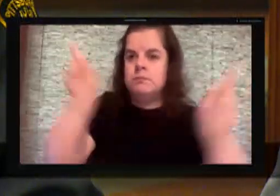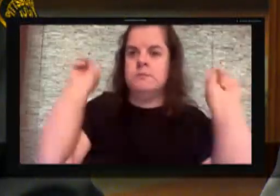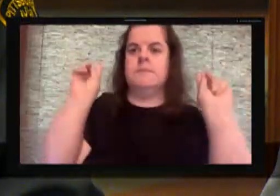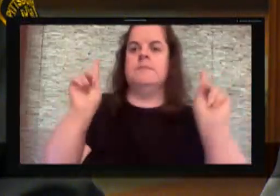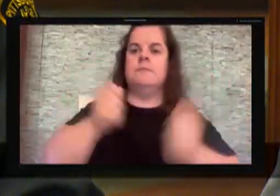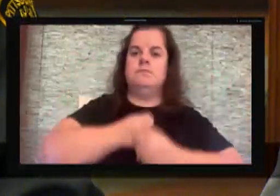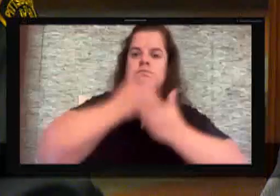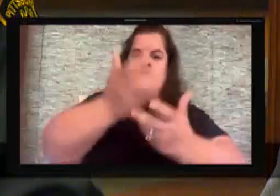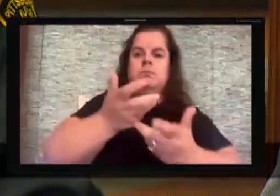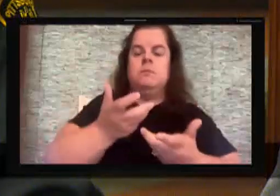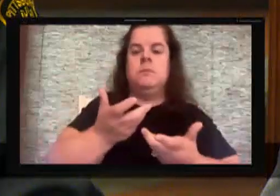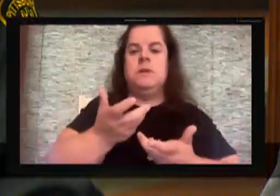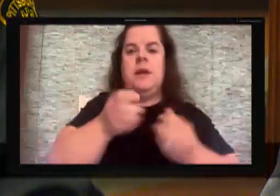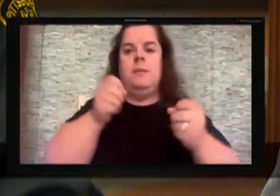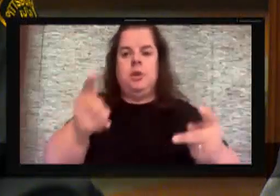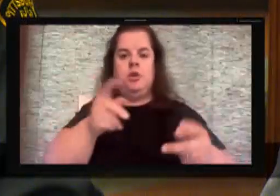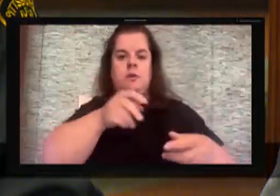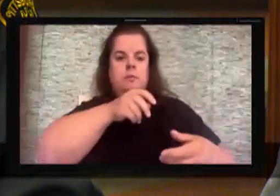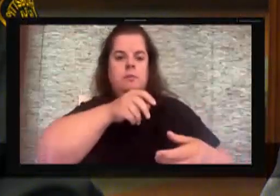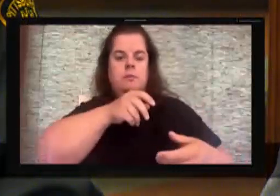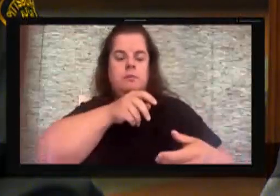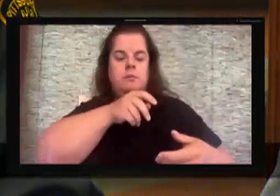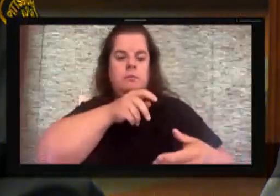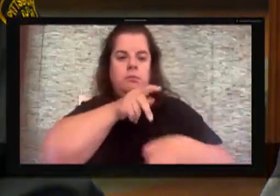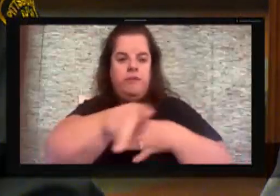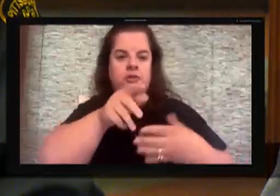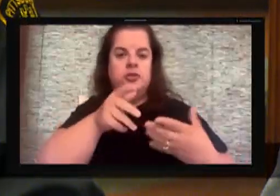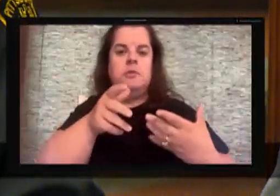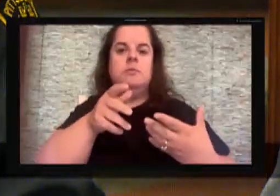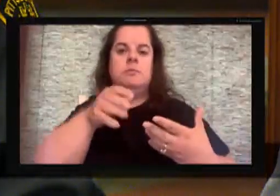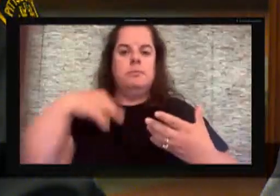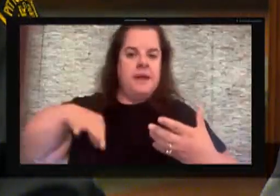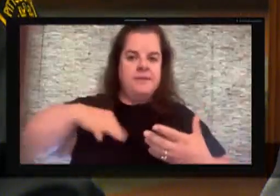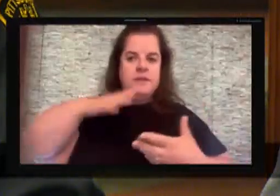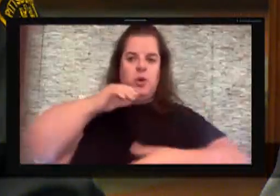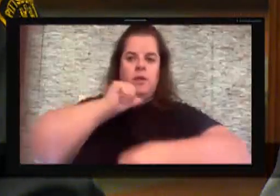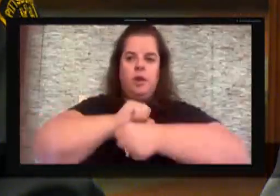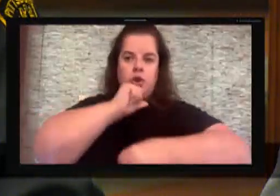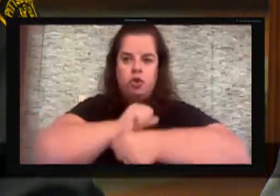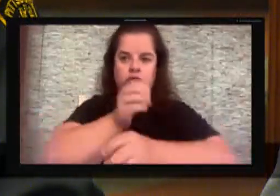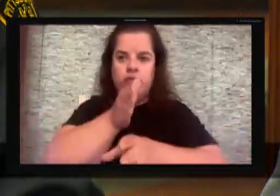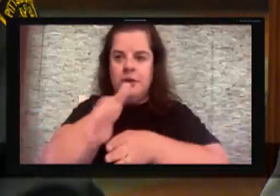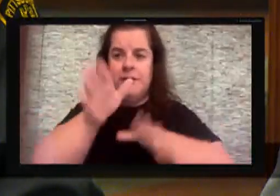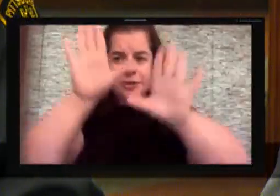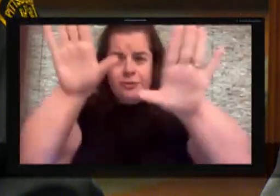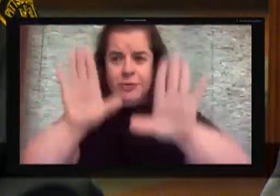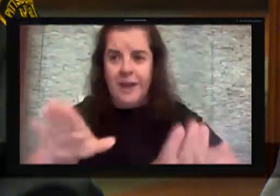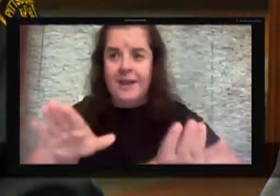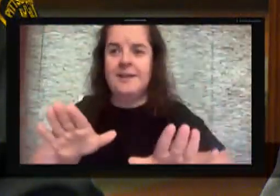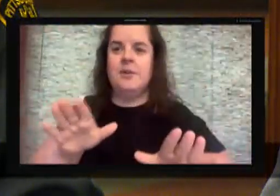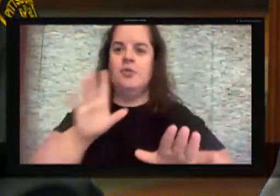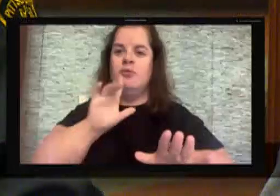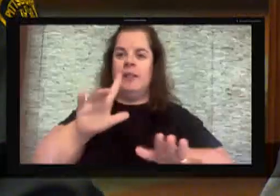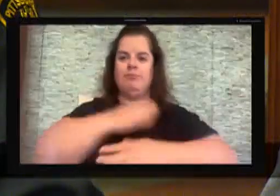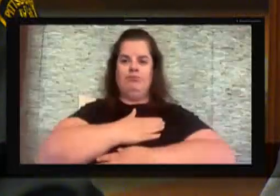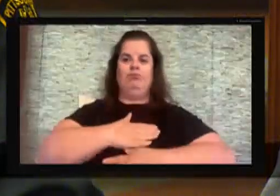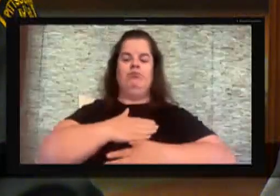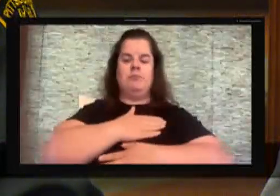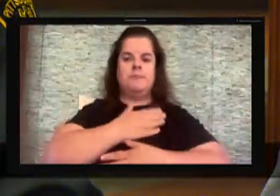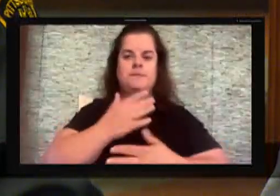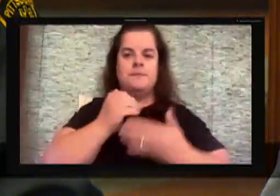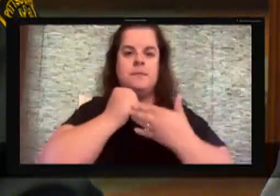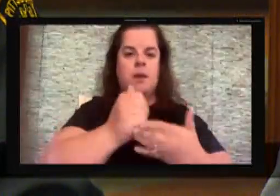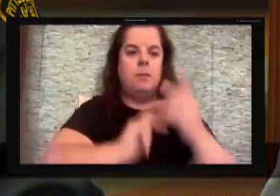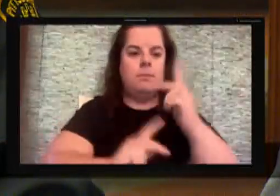to offer, the benefits that the career has to offer, because it is a great career. It's a very rewarding career. You get to help people, you get